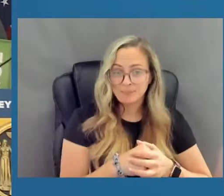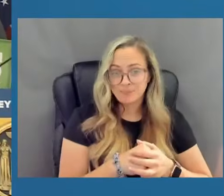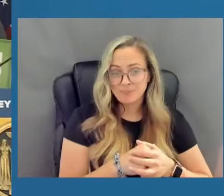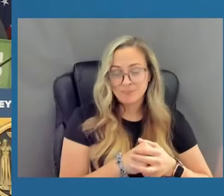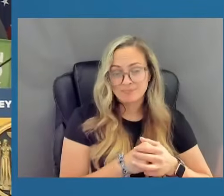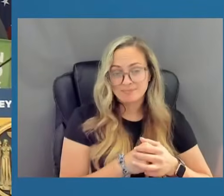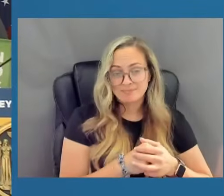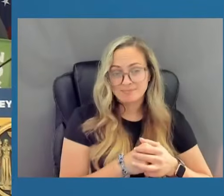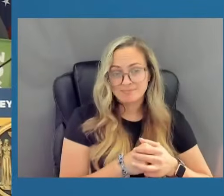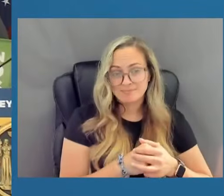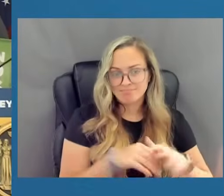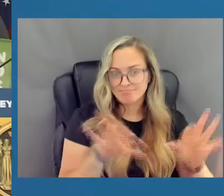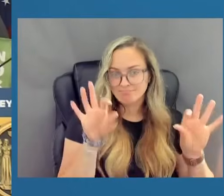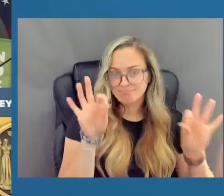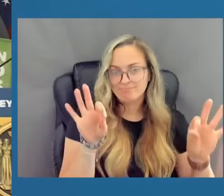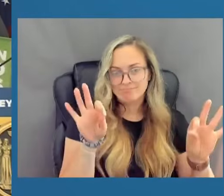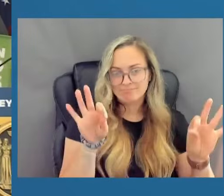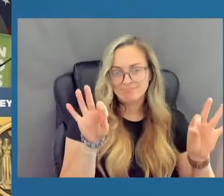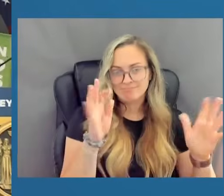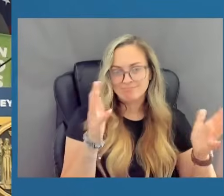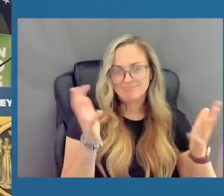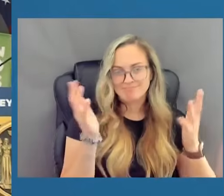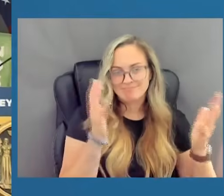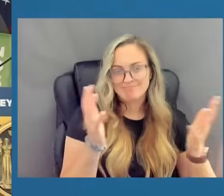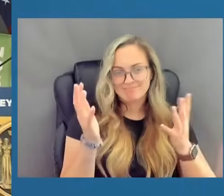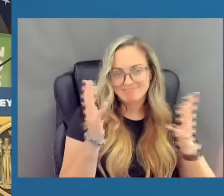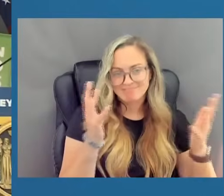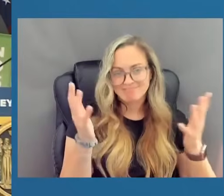There you go. It's coming.